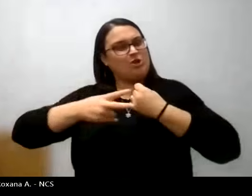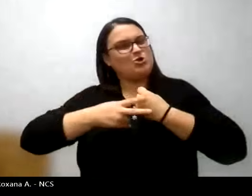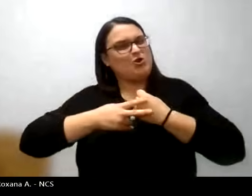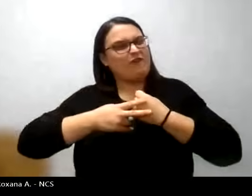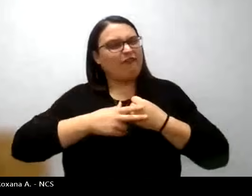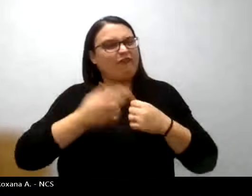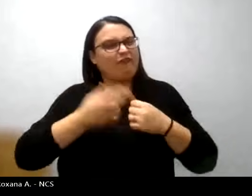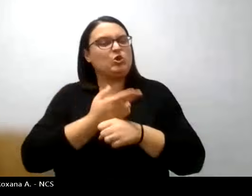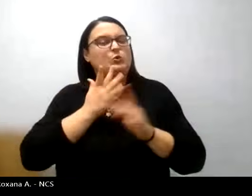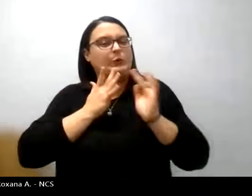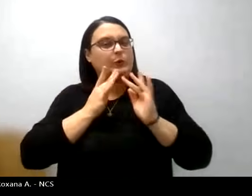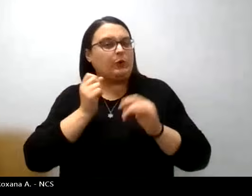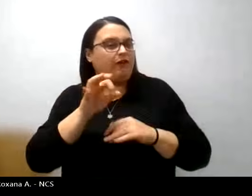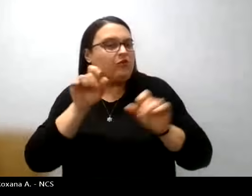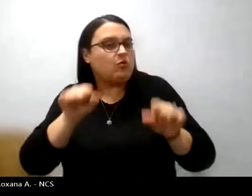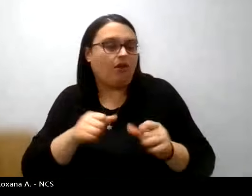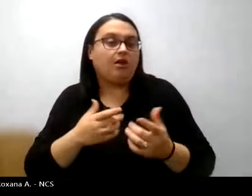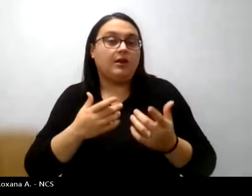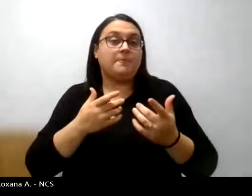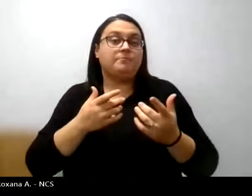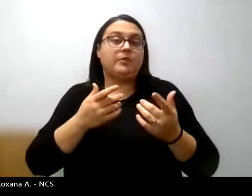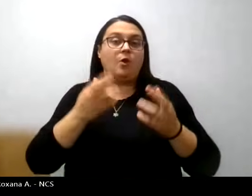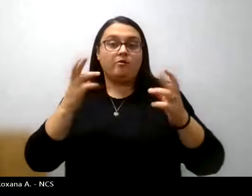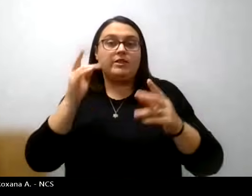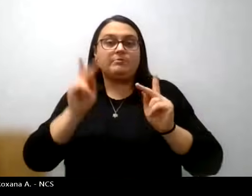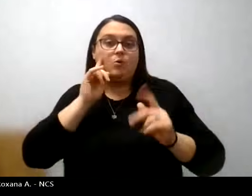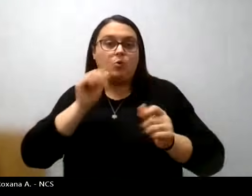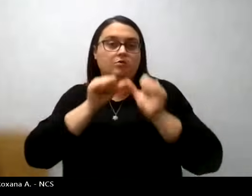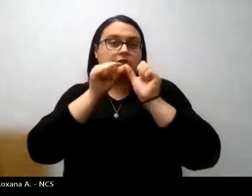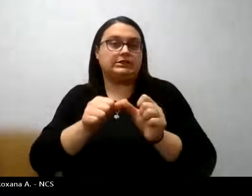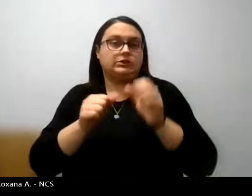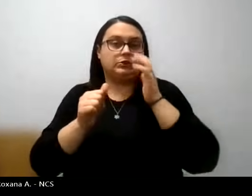our initial press advisory here. We hope that people will continue to